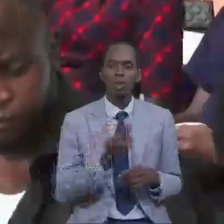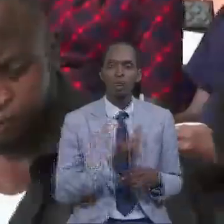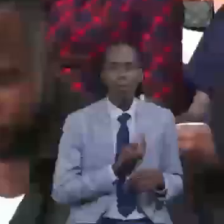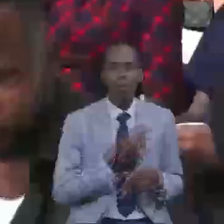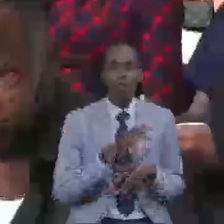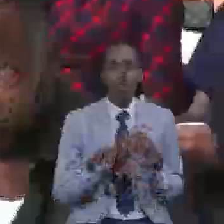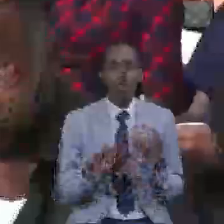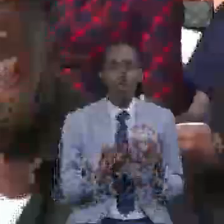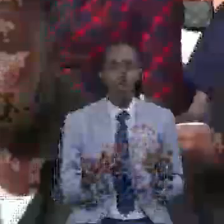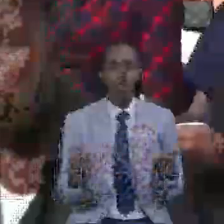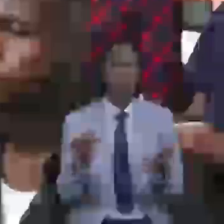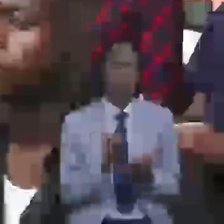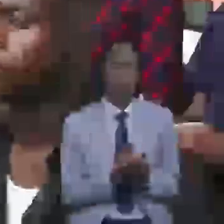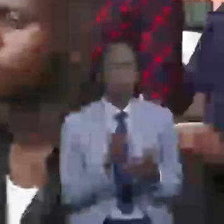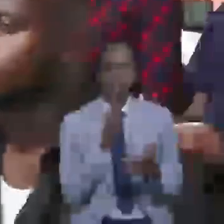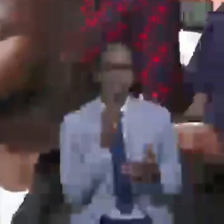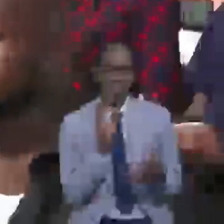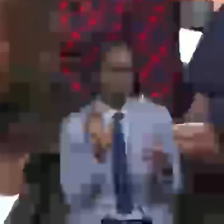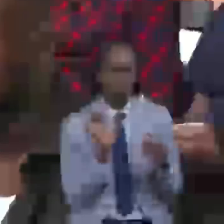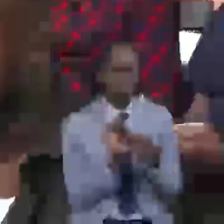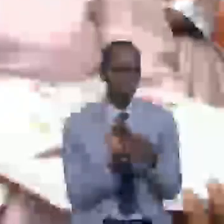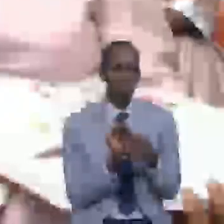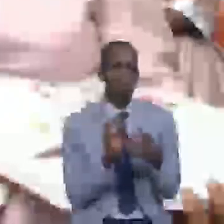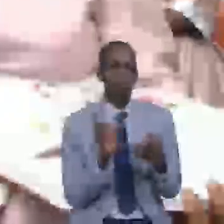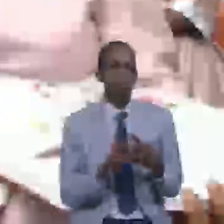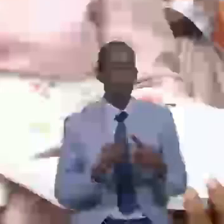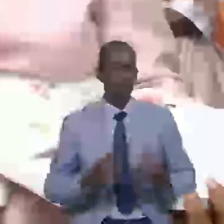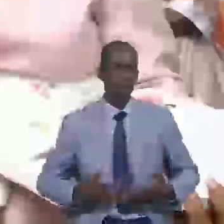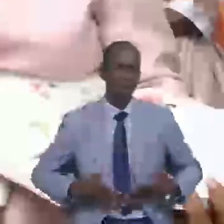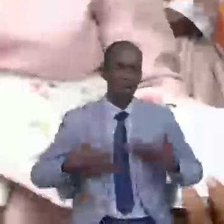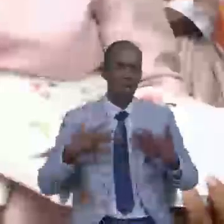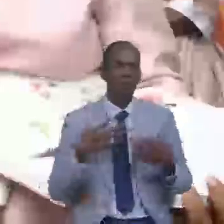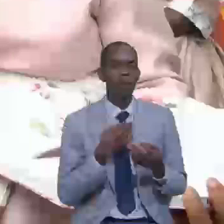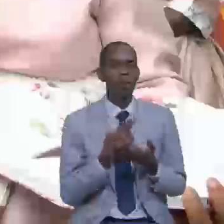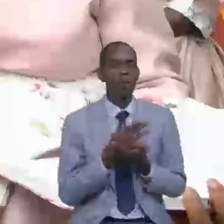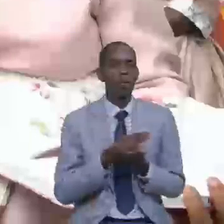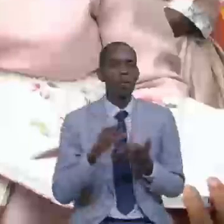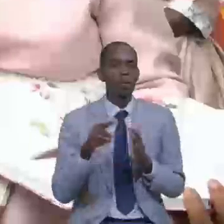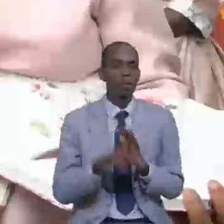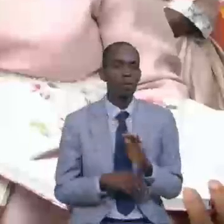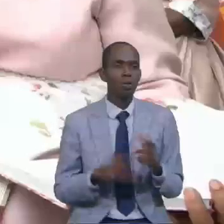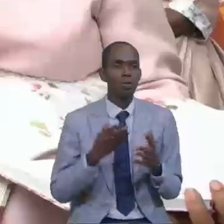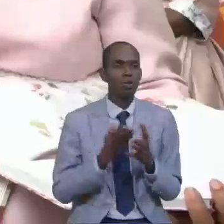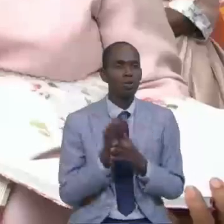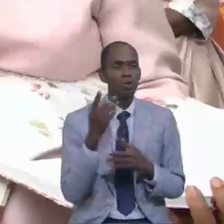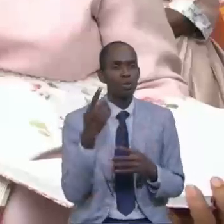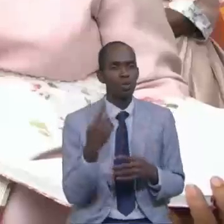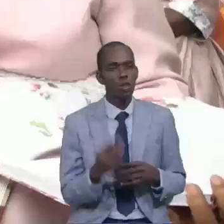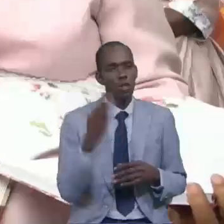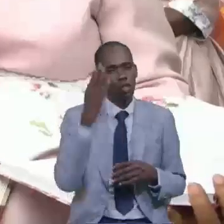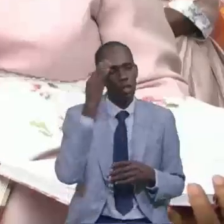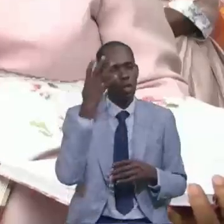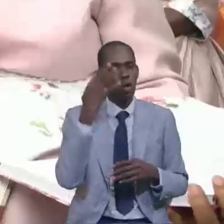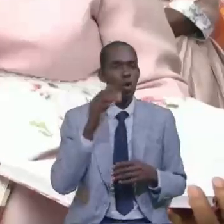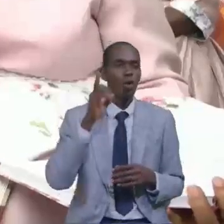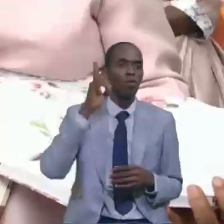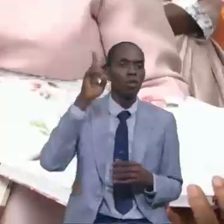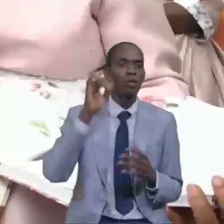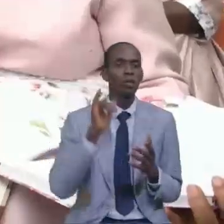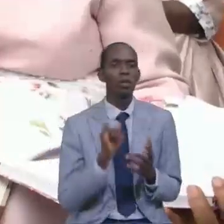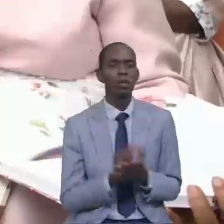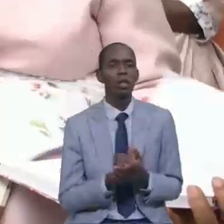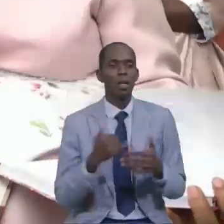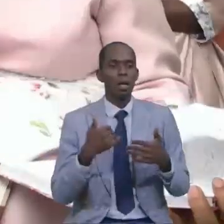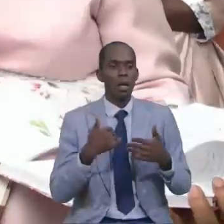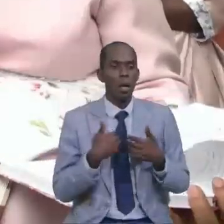of him that has called us to glory and virtue. Verse 4. In verse